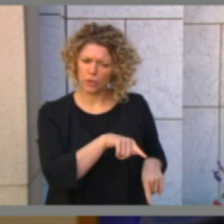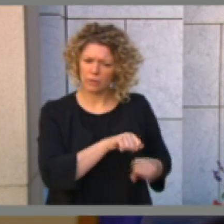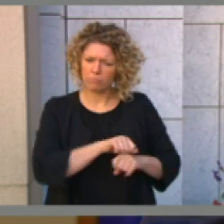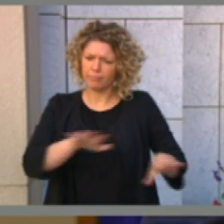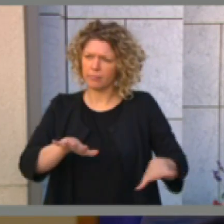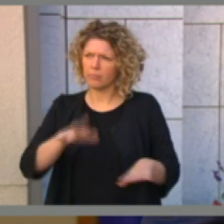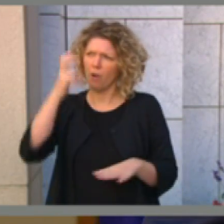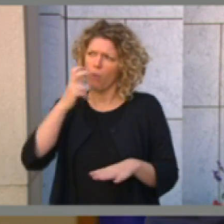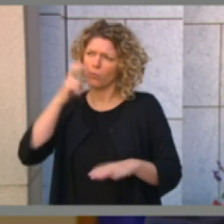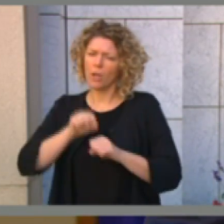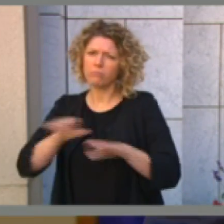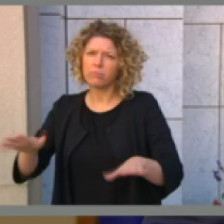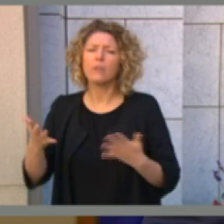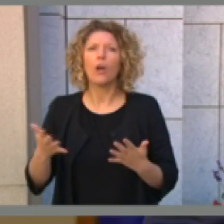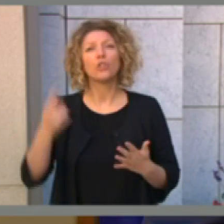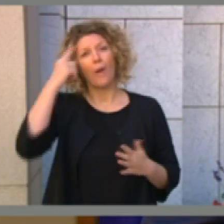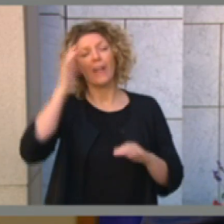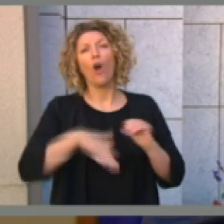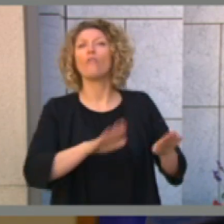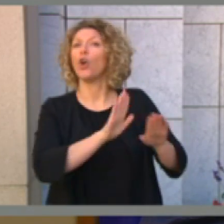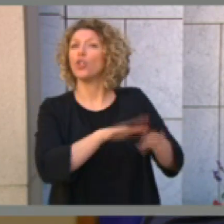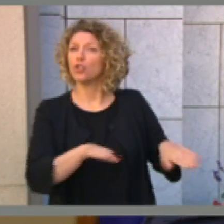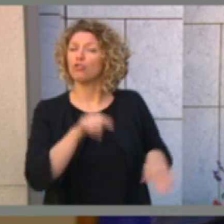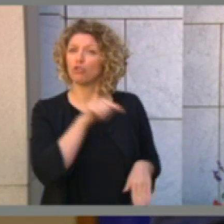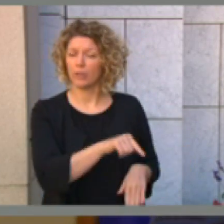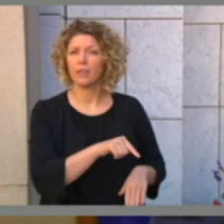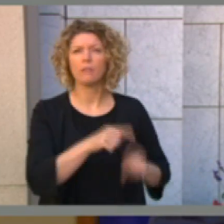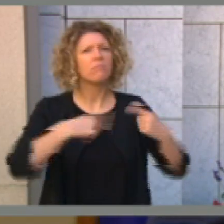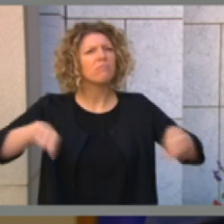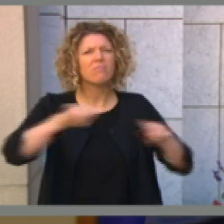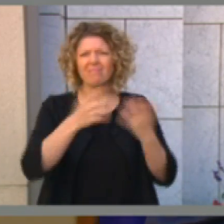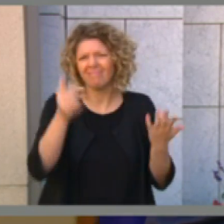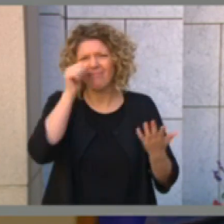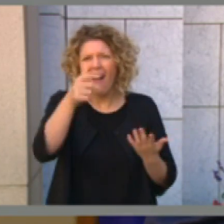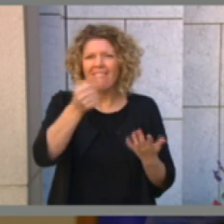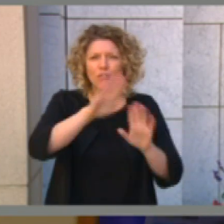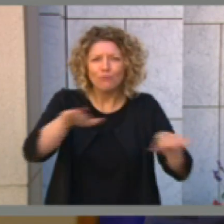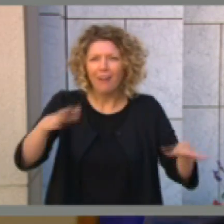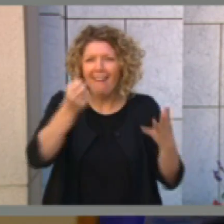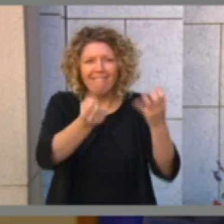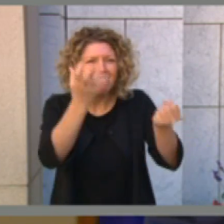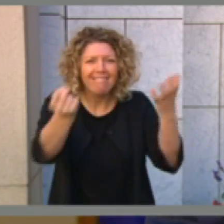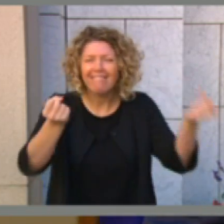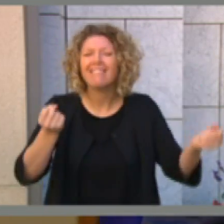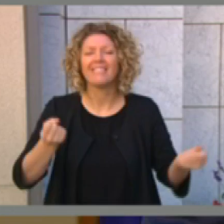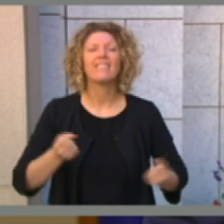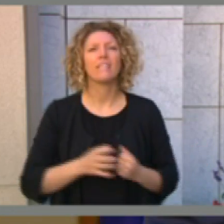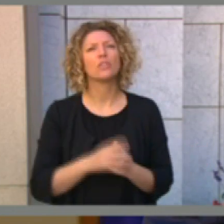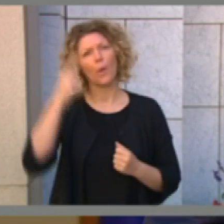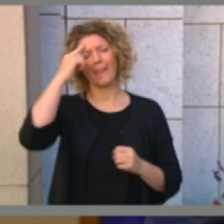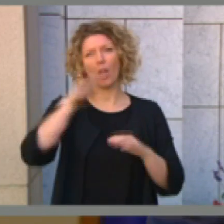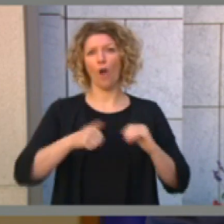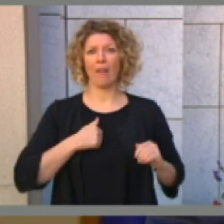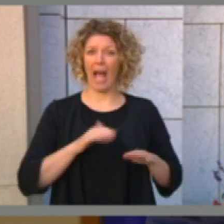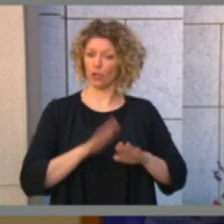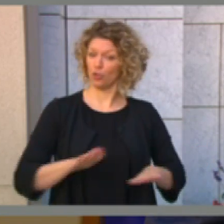of the health and welfare of our children, many of us here are parents, and obviously we are concerned about the health of